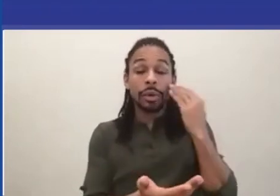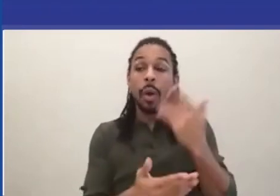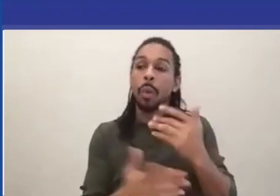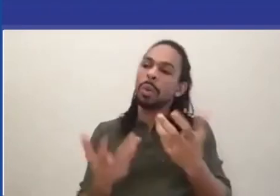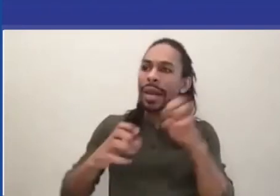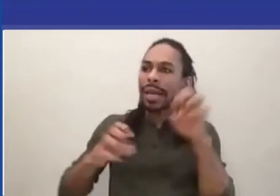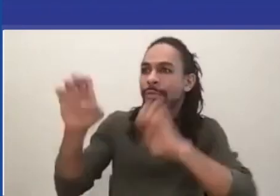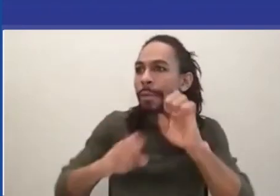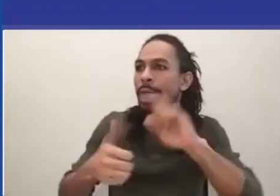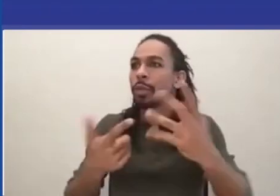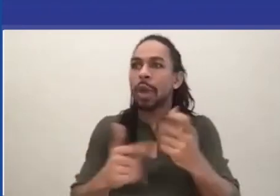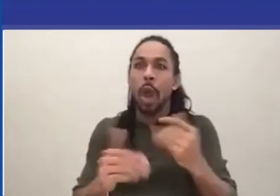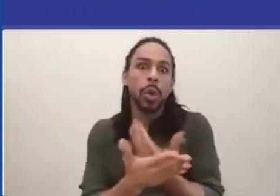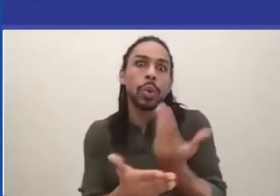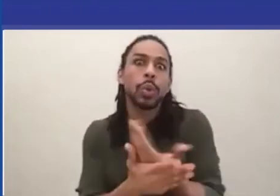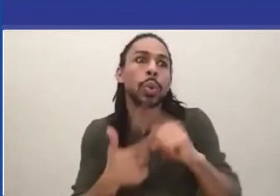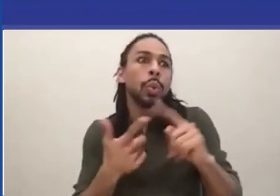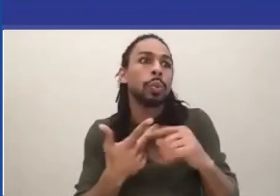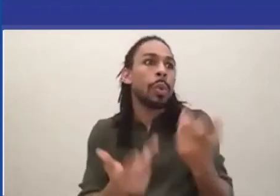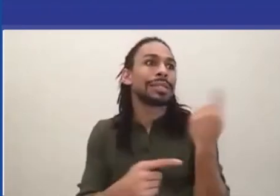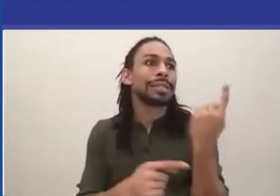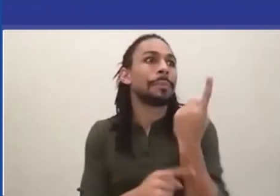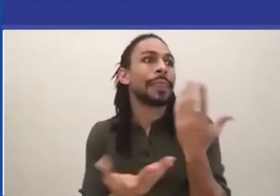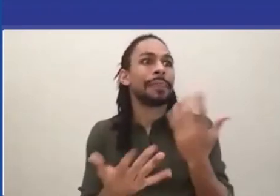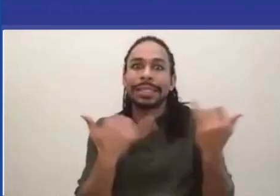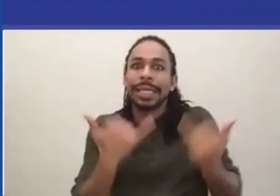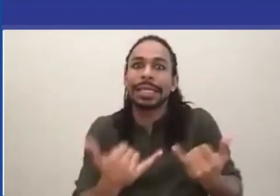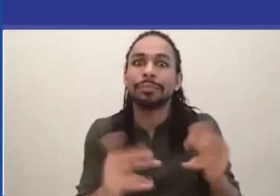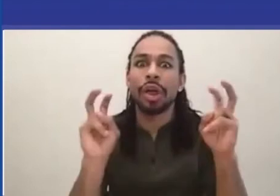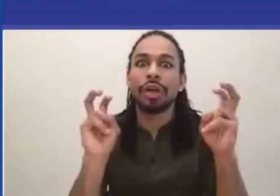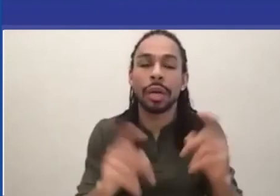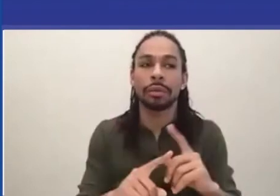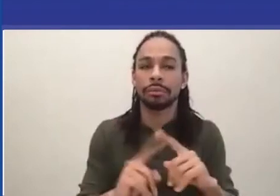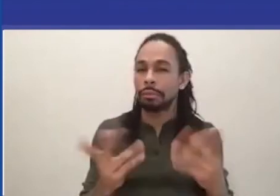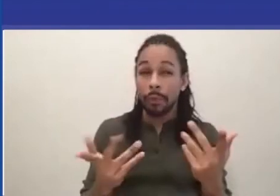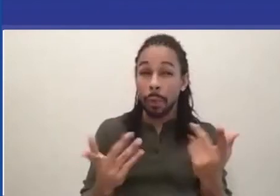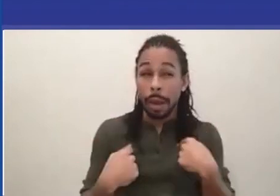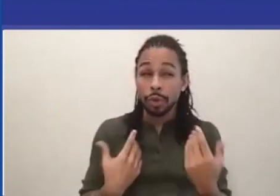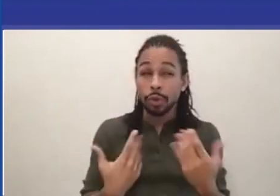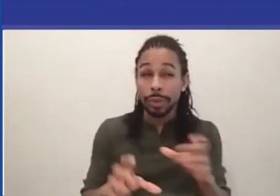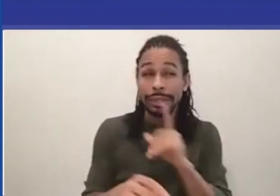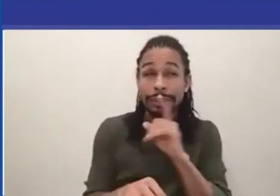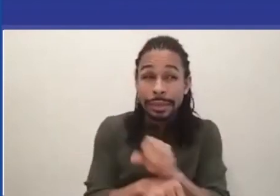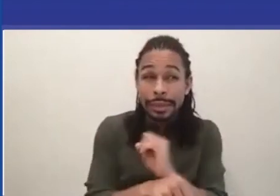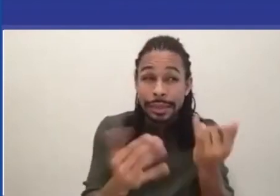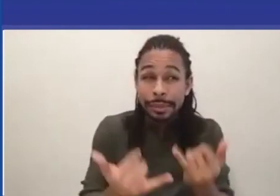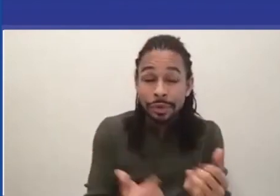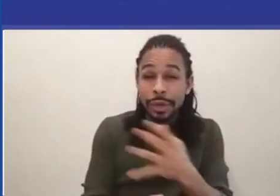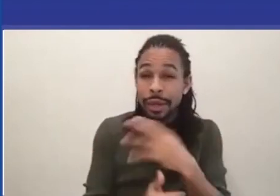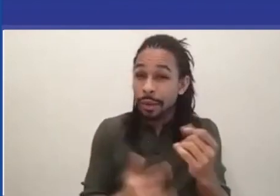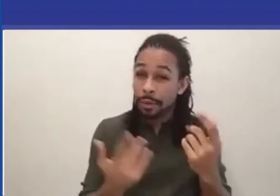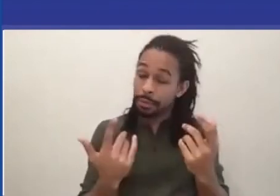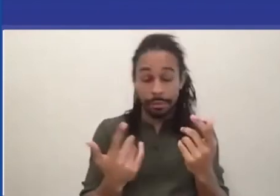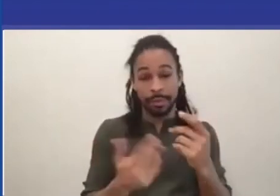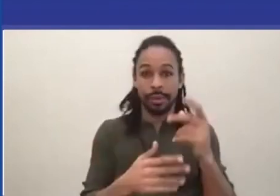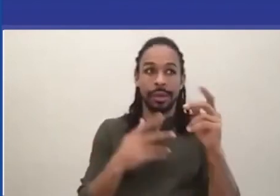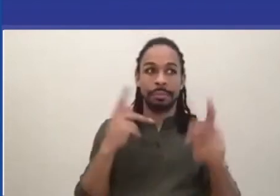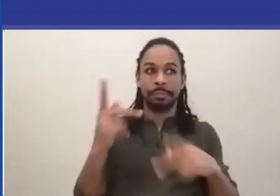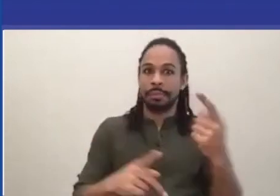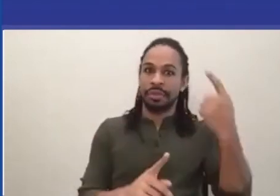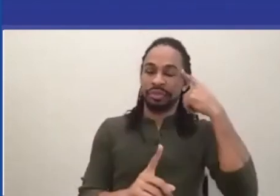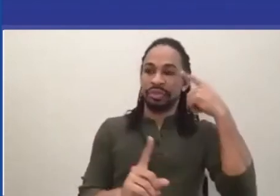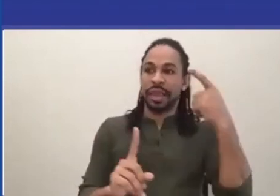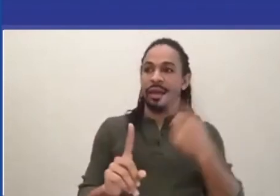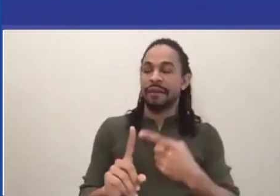something that's contemporary. It's like, well, what I'm doing is contemporary, and people don't You know, they think of